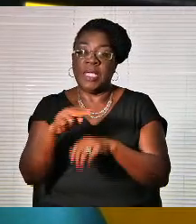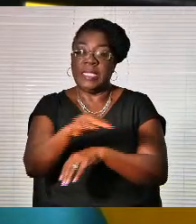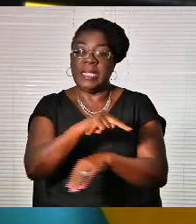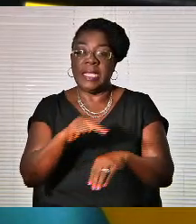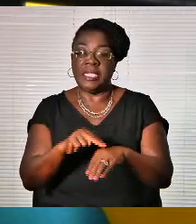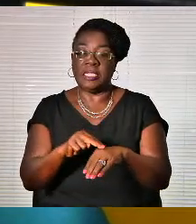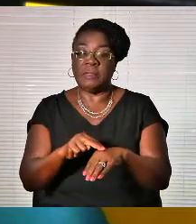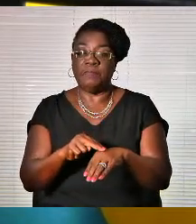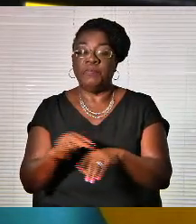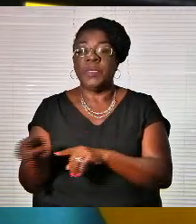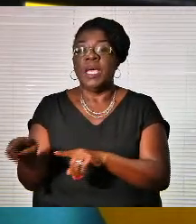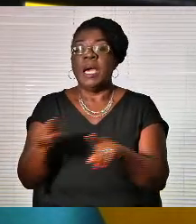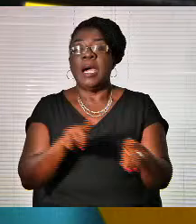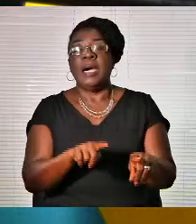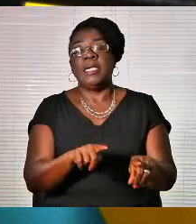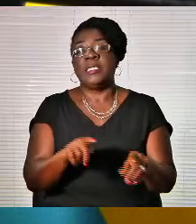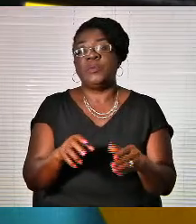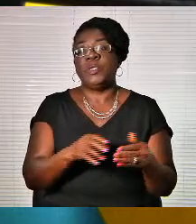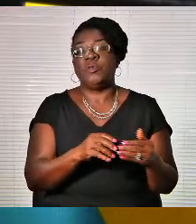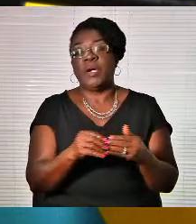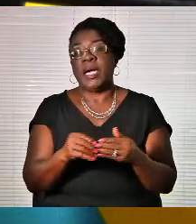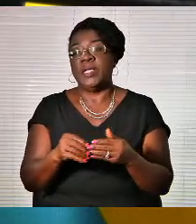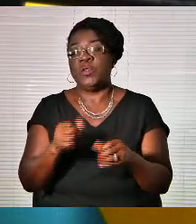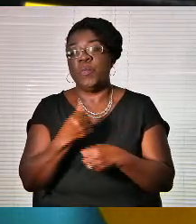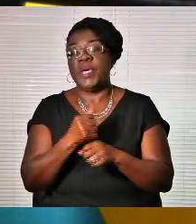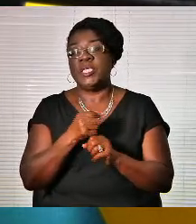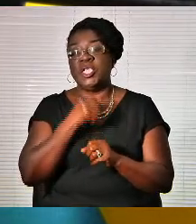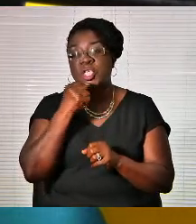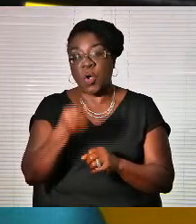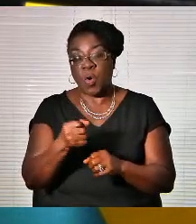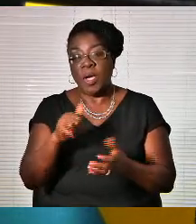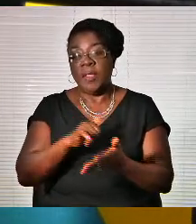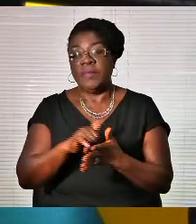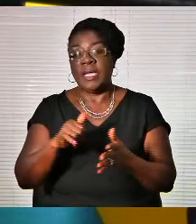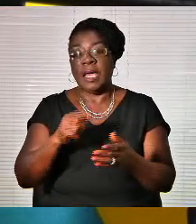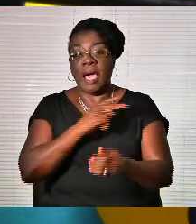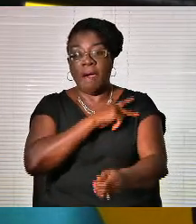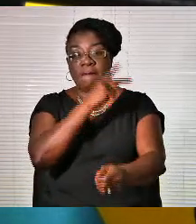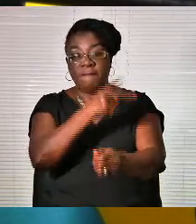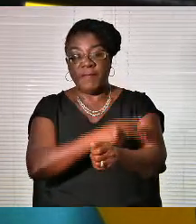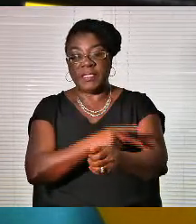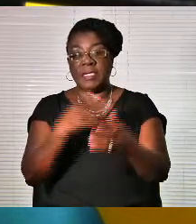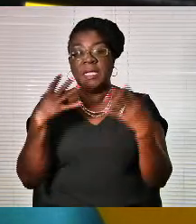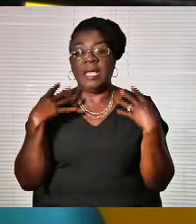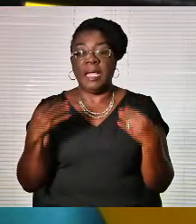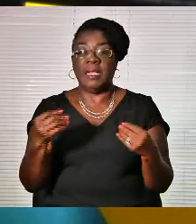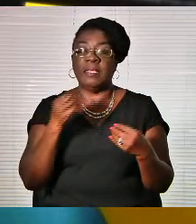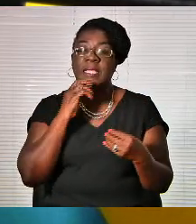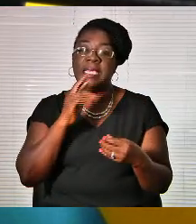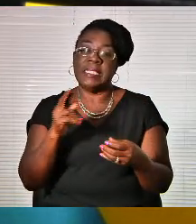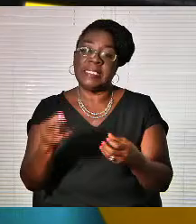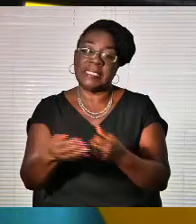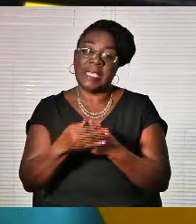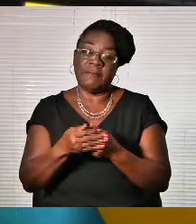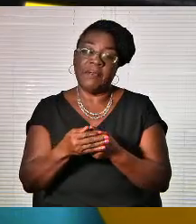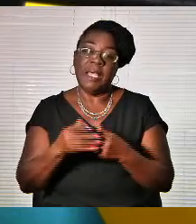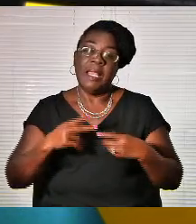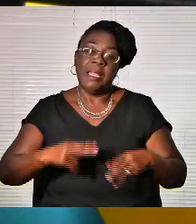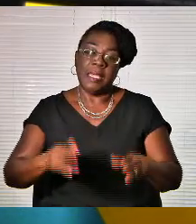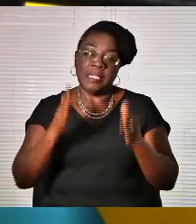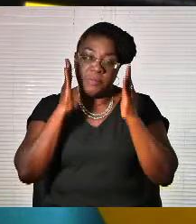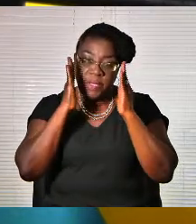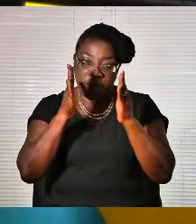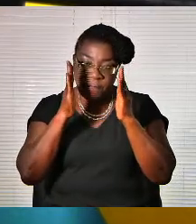As we seek to ensure that our physical health is safe, let us also pay attention to our mental health. Watch